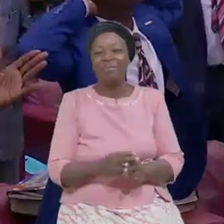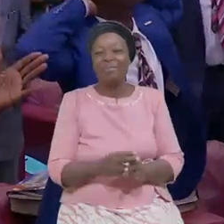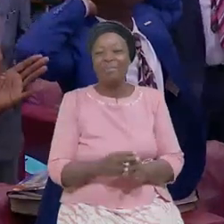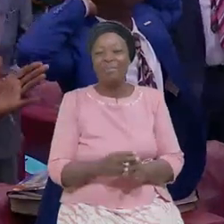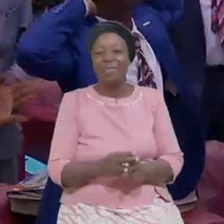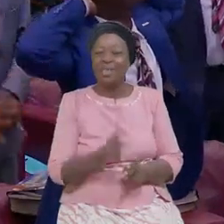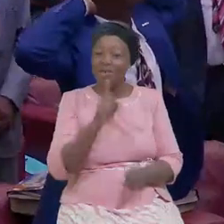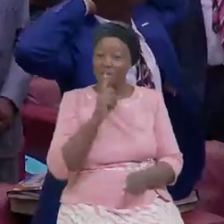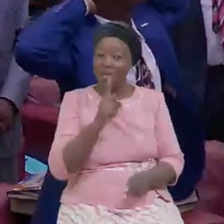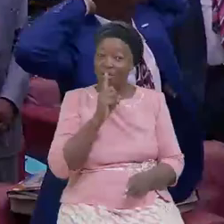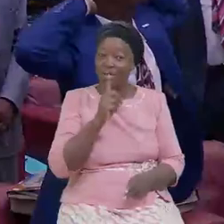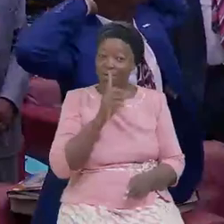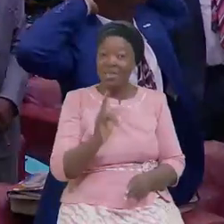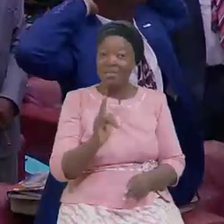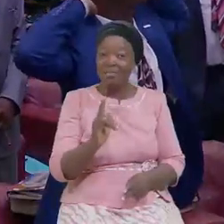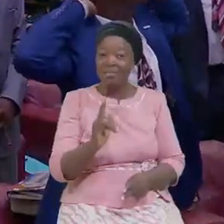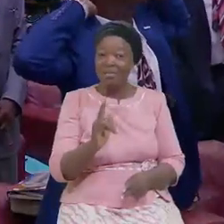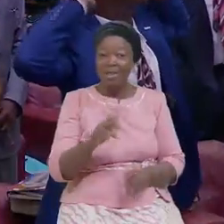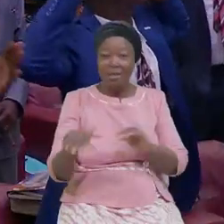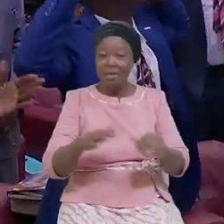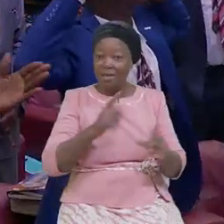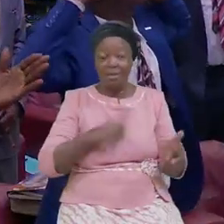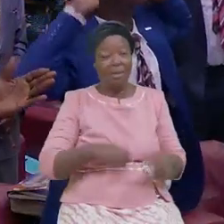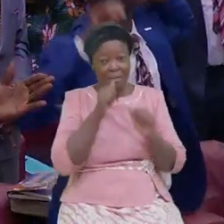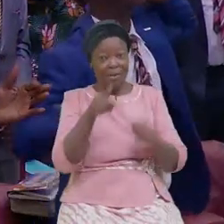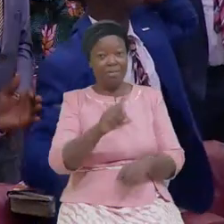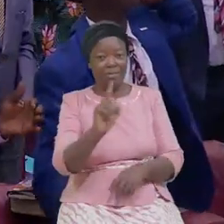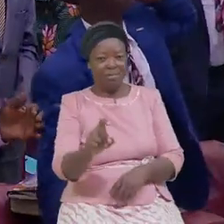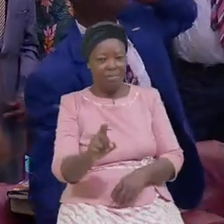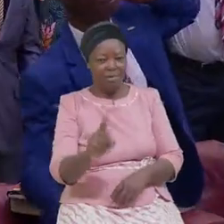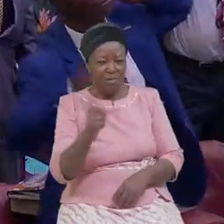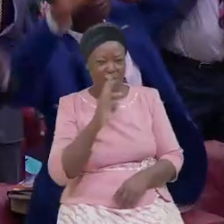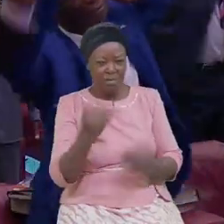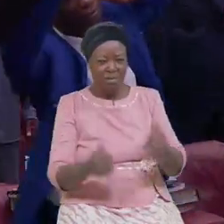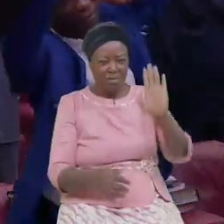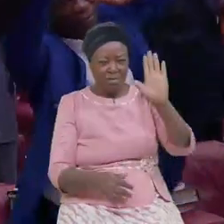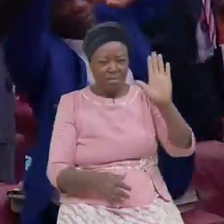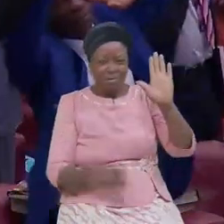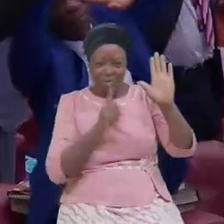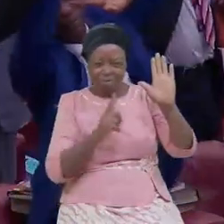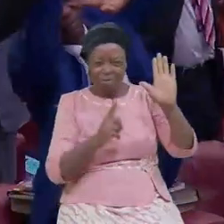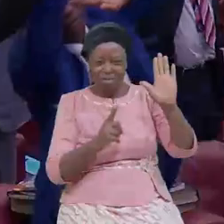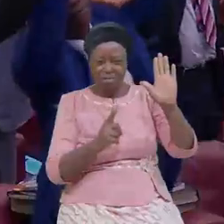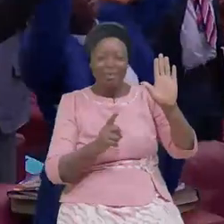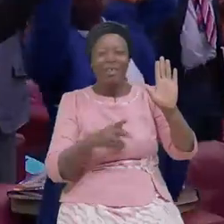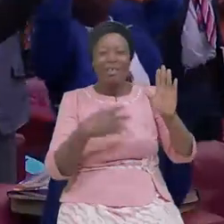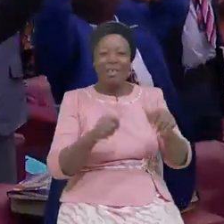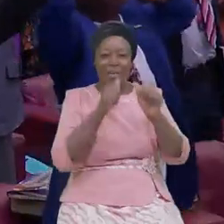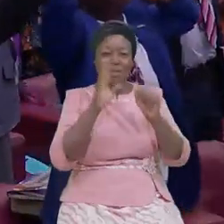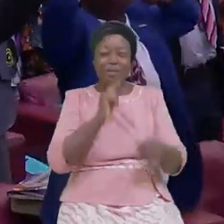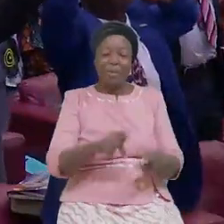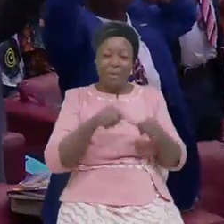Really, really, did the Lord bless you? Where are you? The blessing be permanent